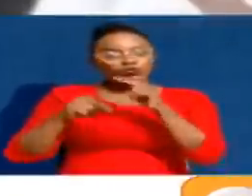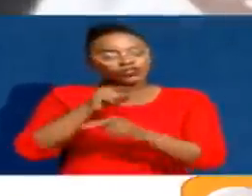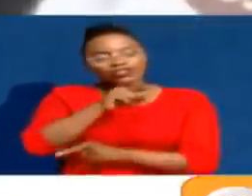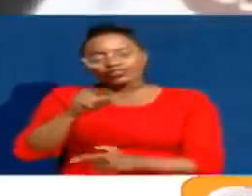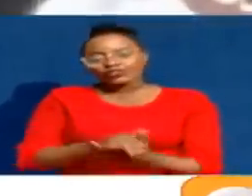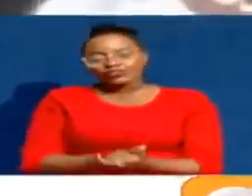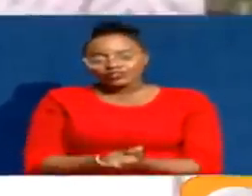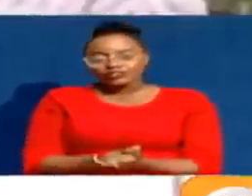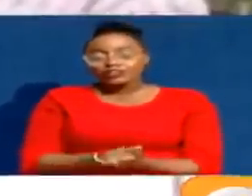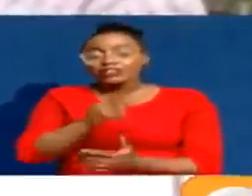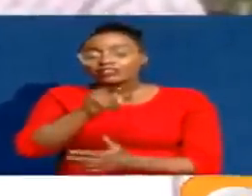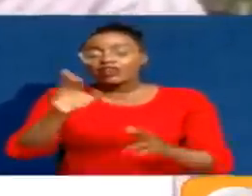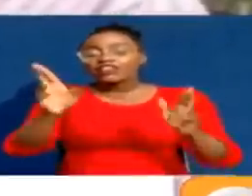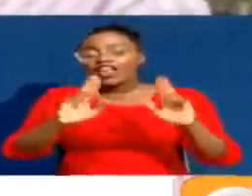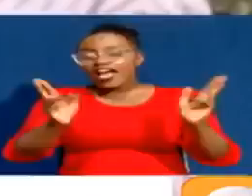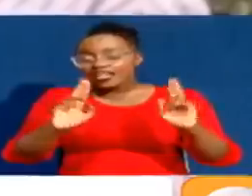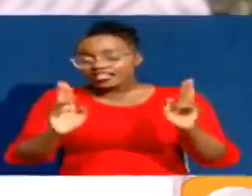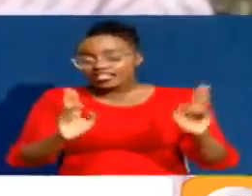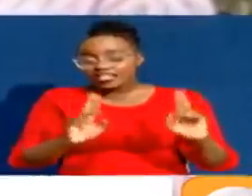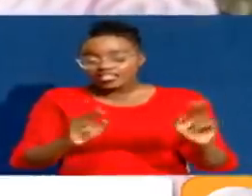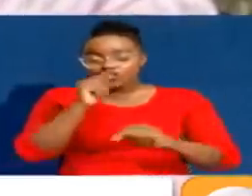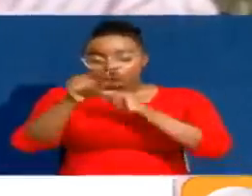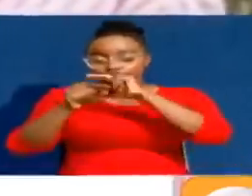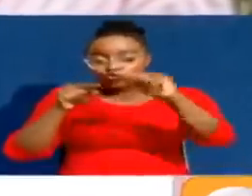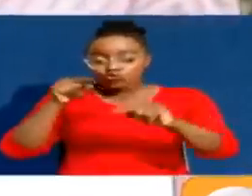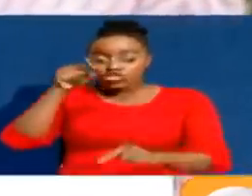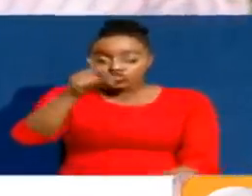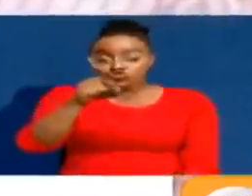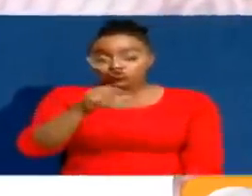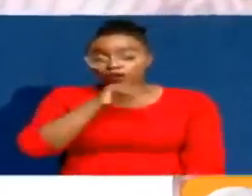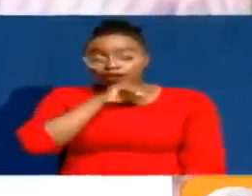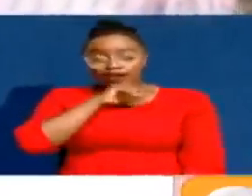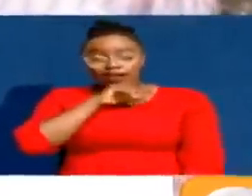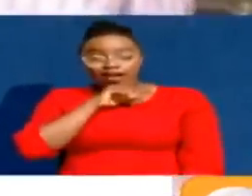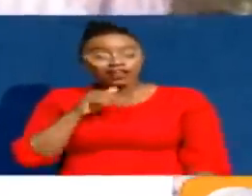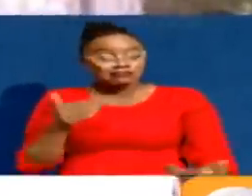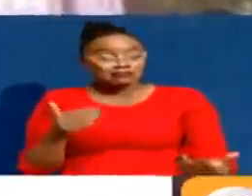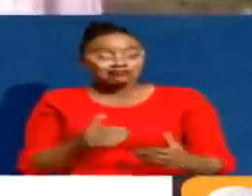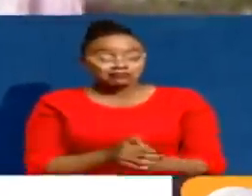you. They are willing and ready to kill you.